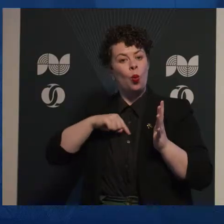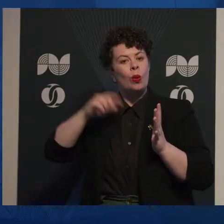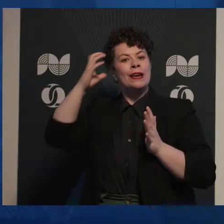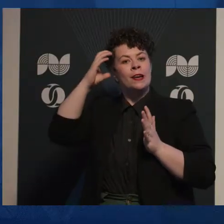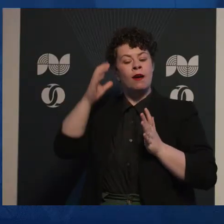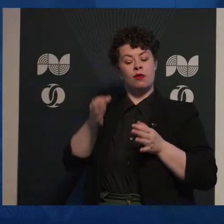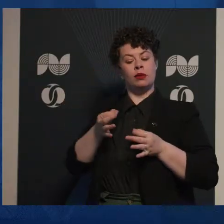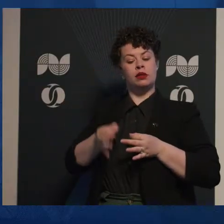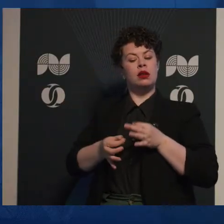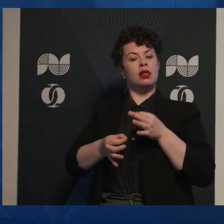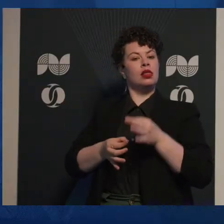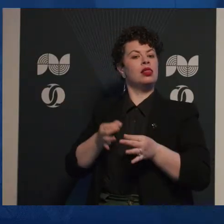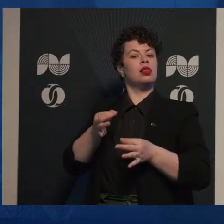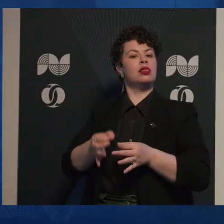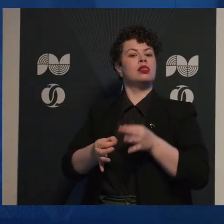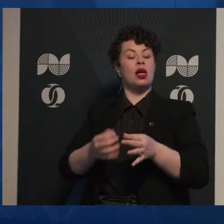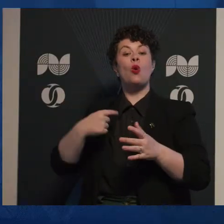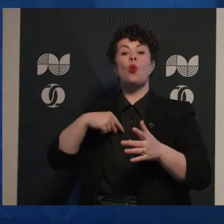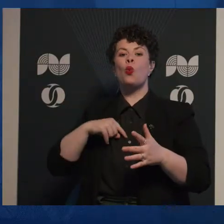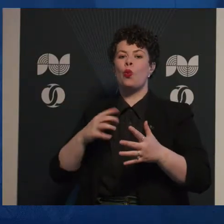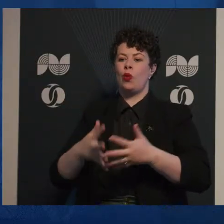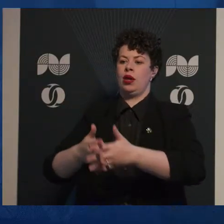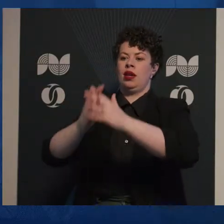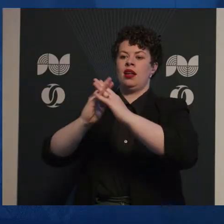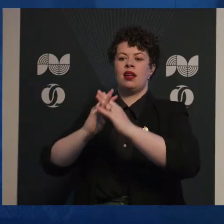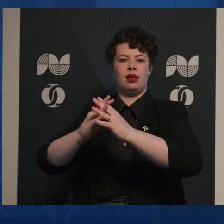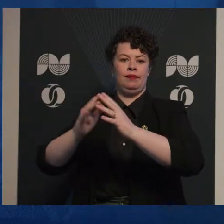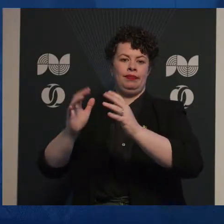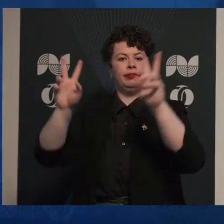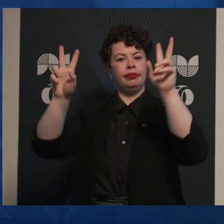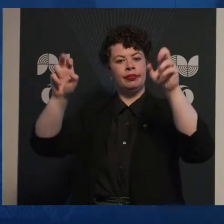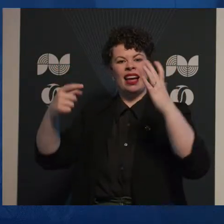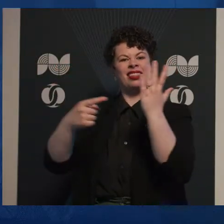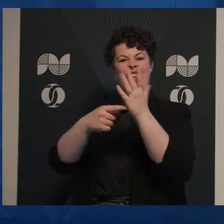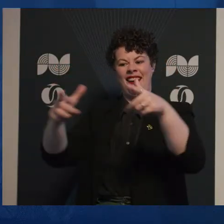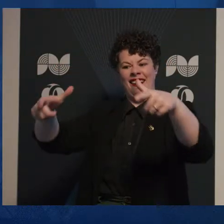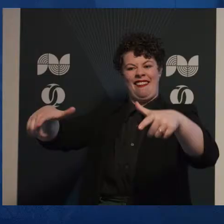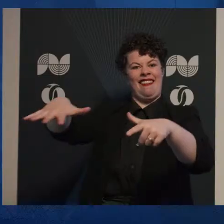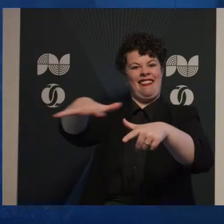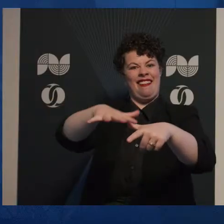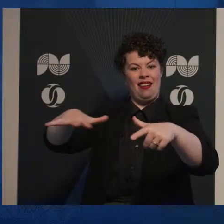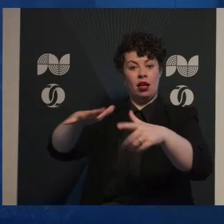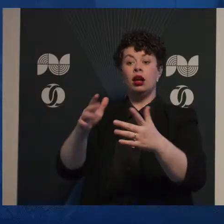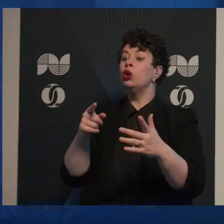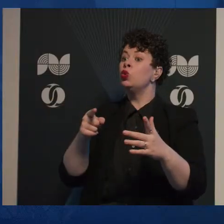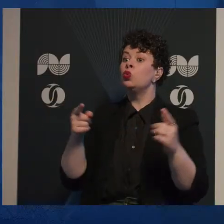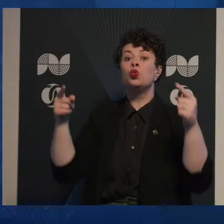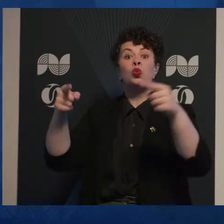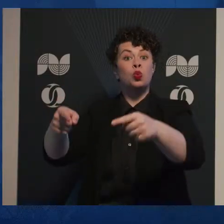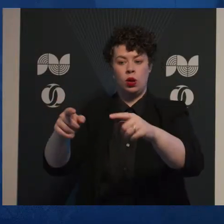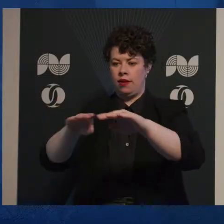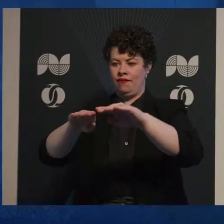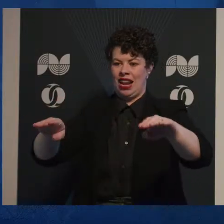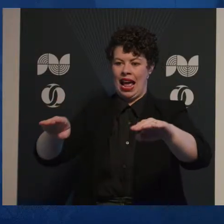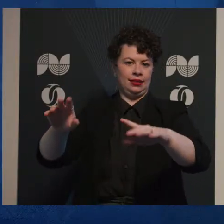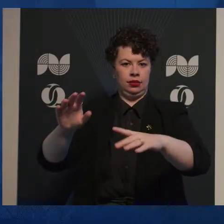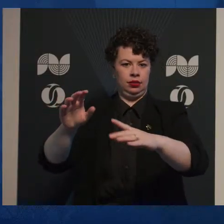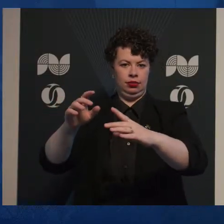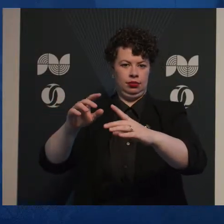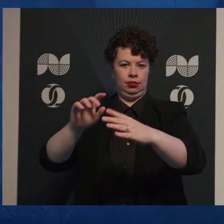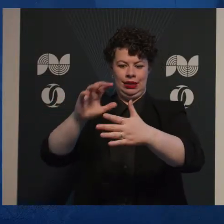so-called virtual Moldova IT park with a 7% single tax, a flat tax that was recognized among